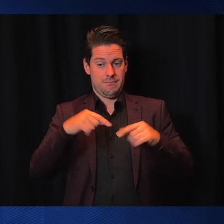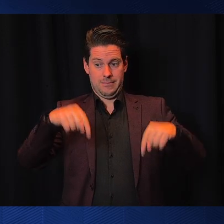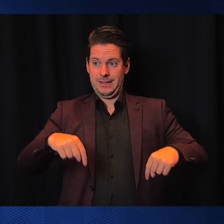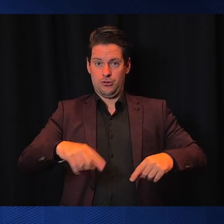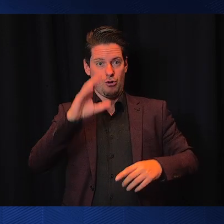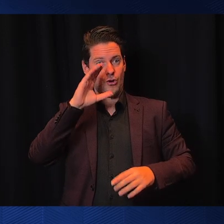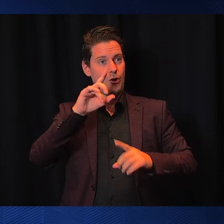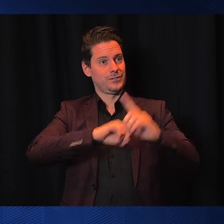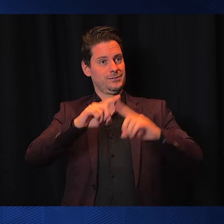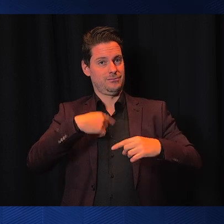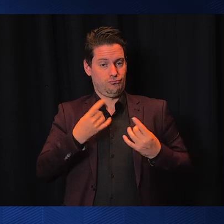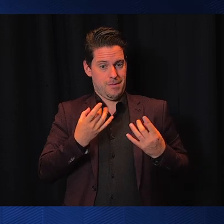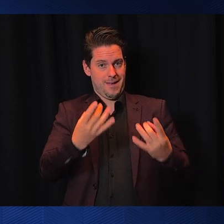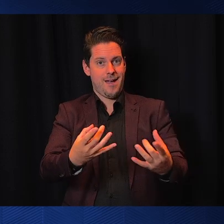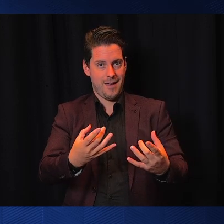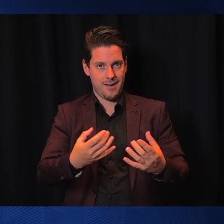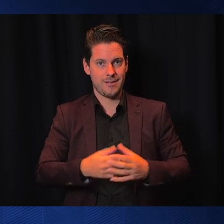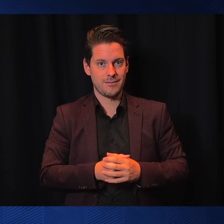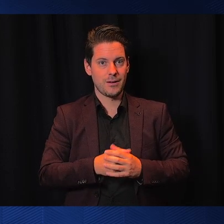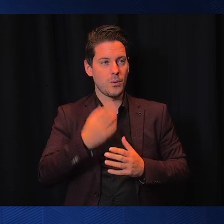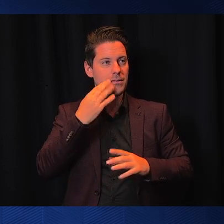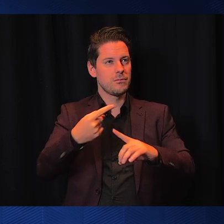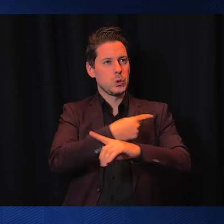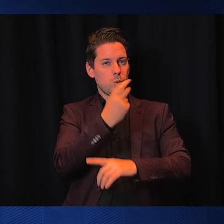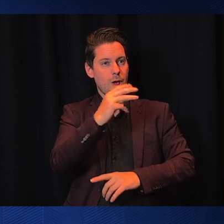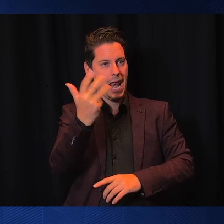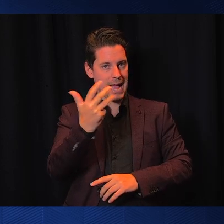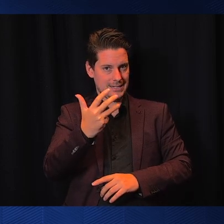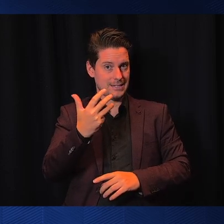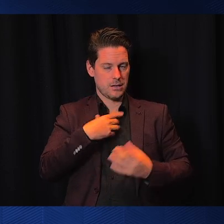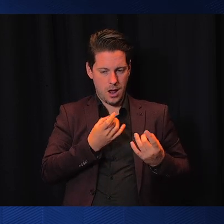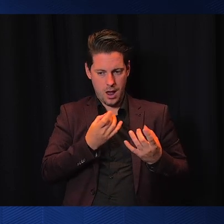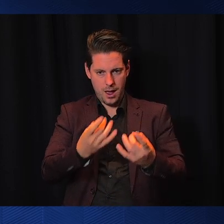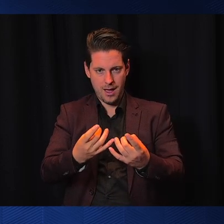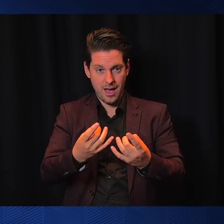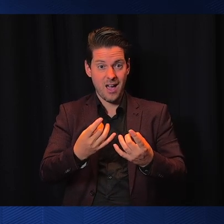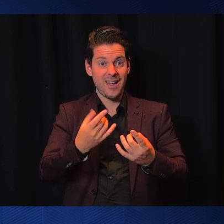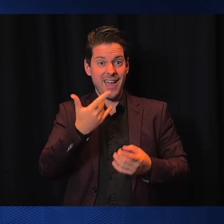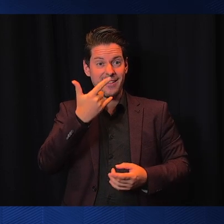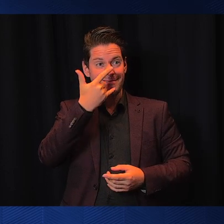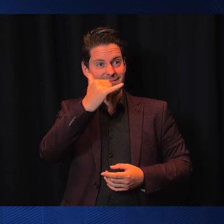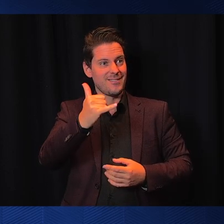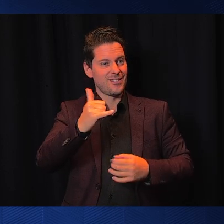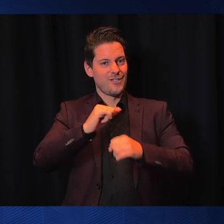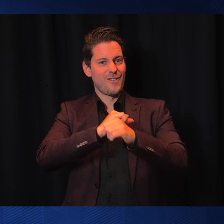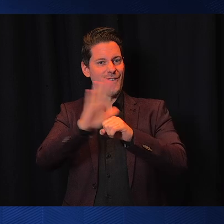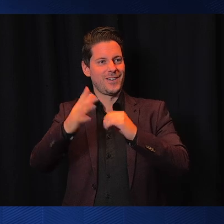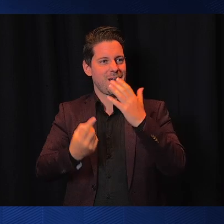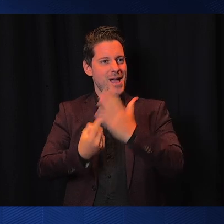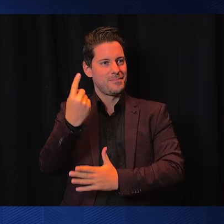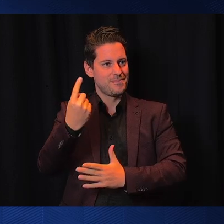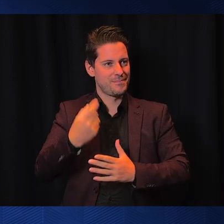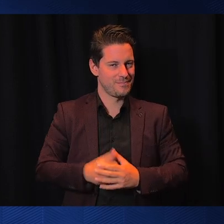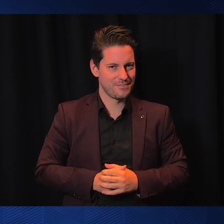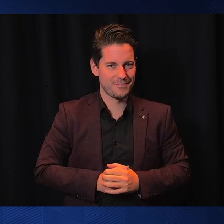Brisbane in early 2019. Only weeks later, the pandemic hits, right? So what